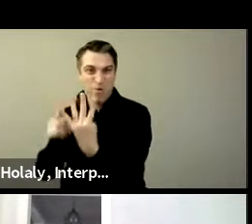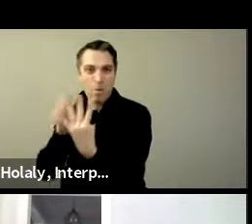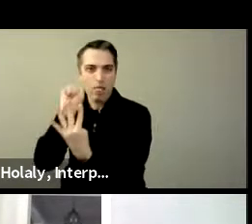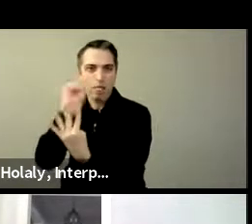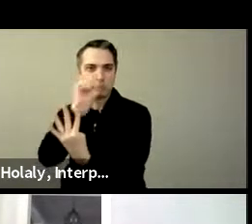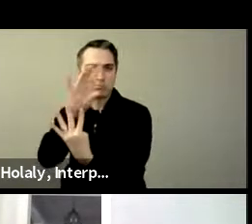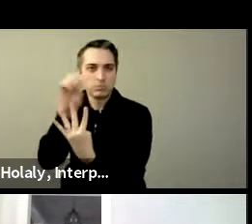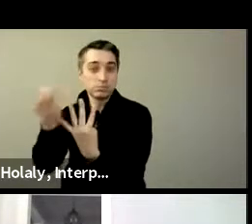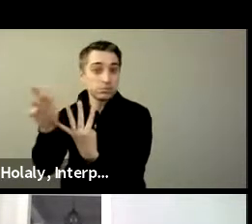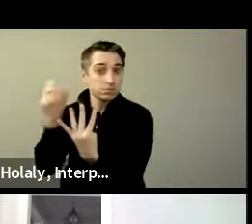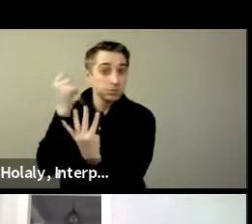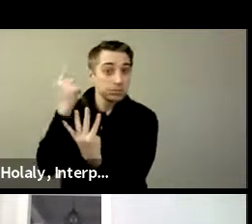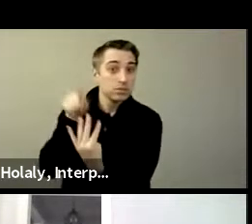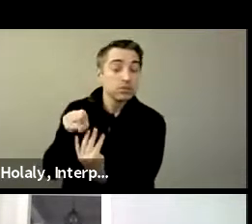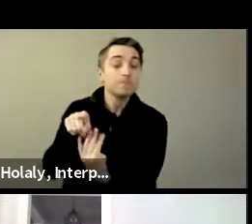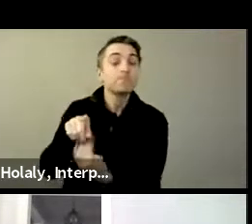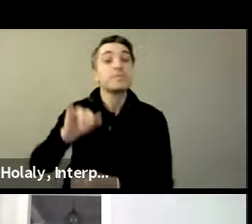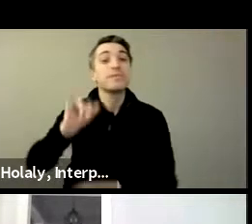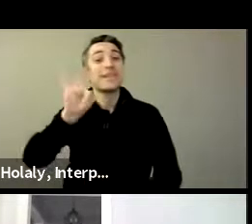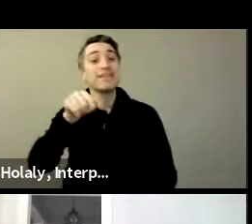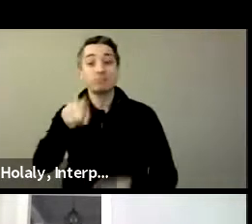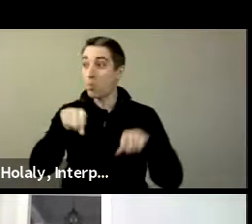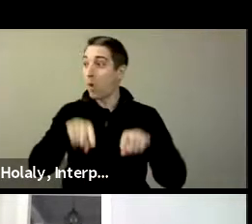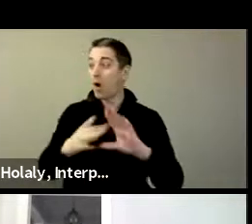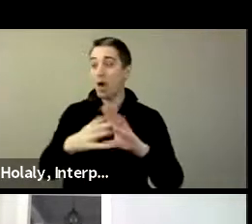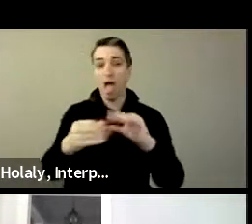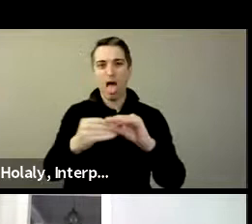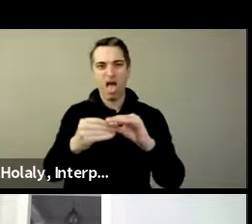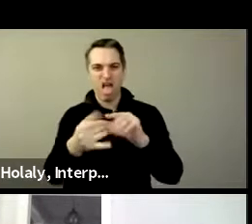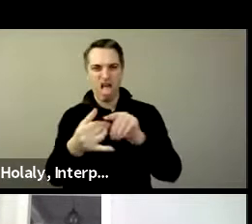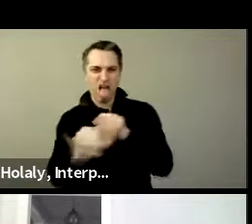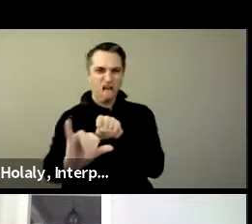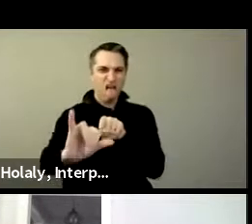only once if they use inappropriate, inflammatory,